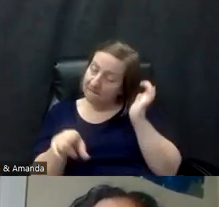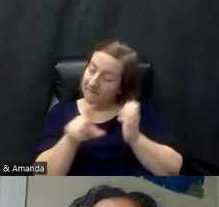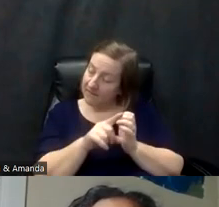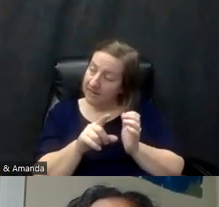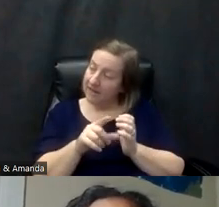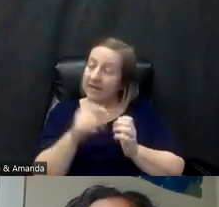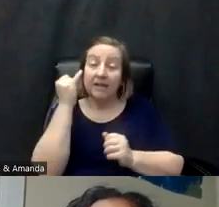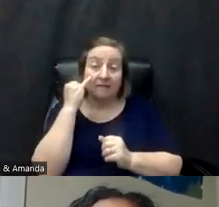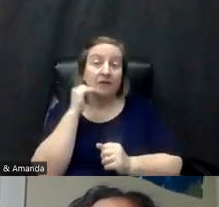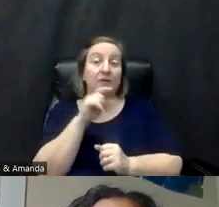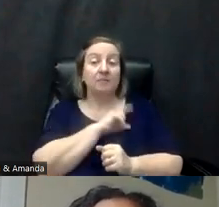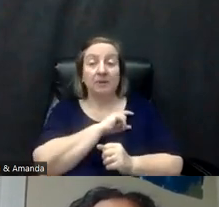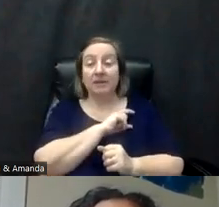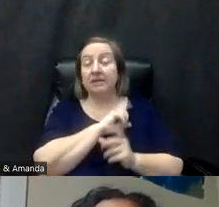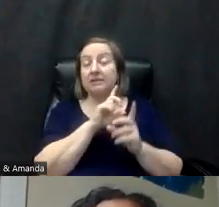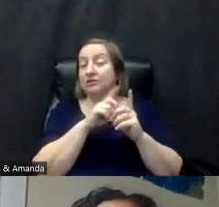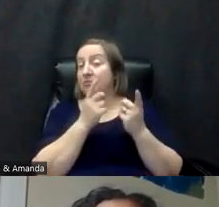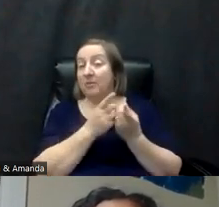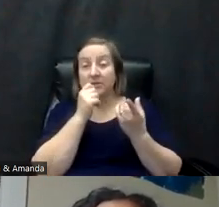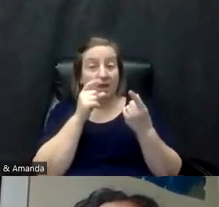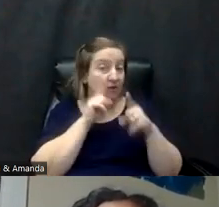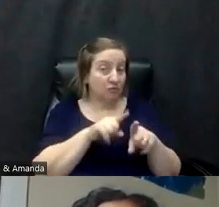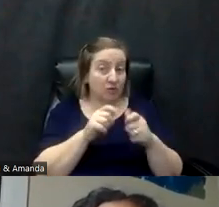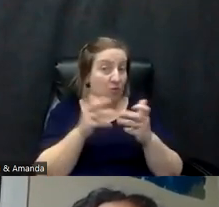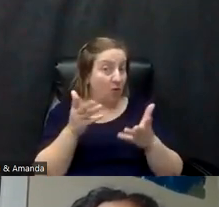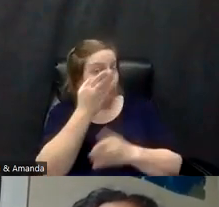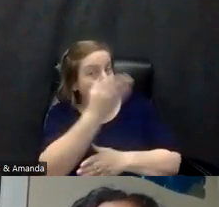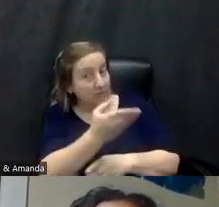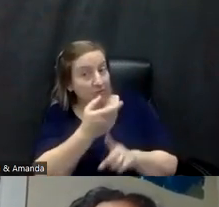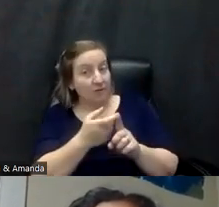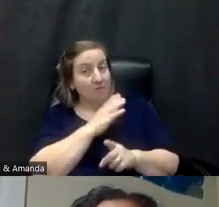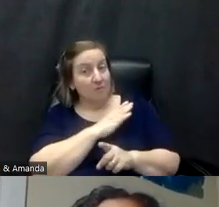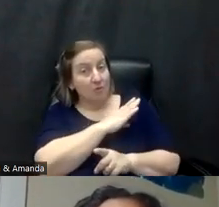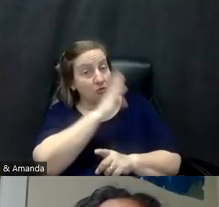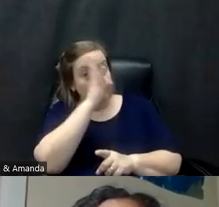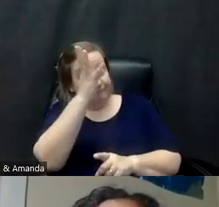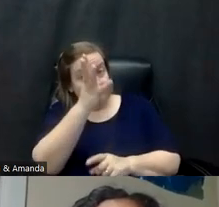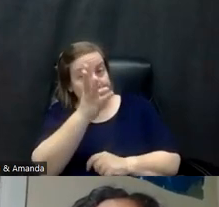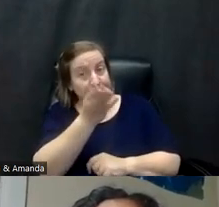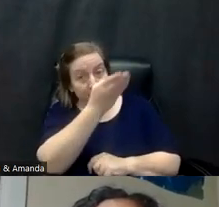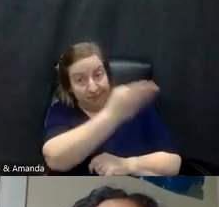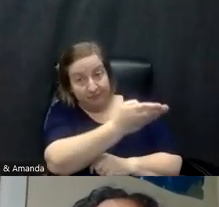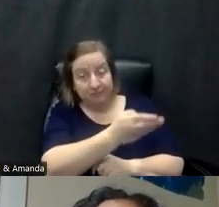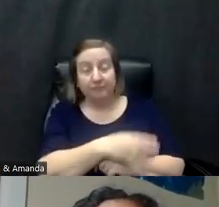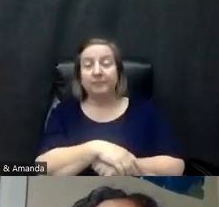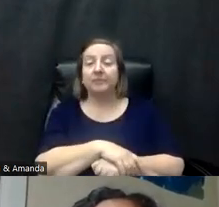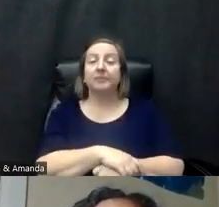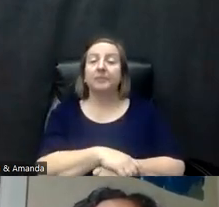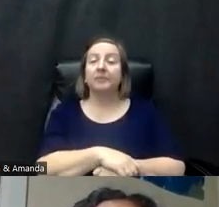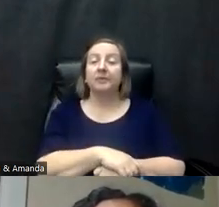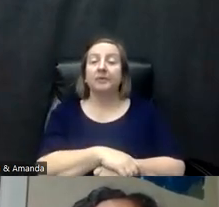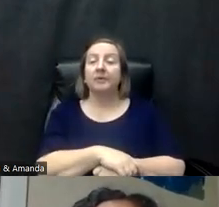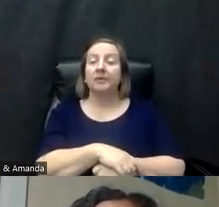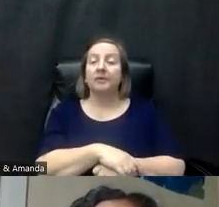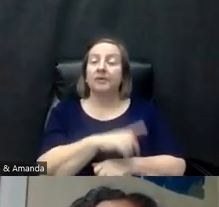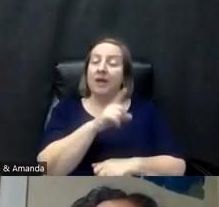If the police department does not agree with the recommendations that the board came up with, they have to explain